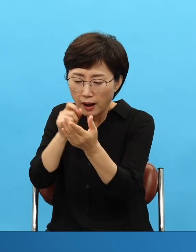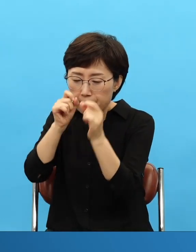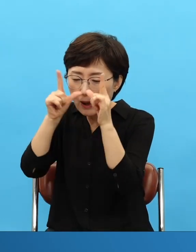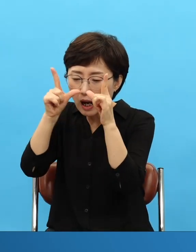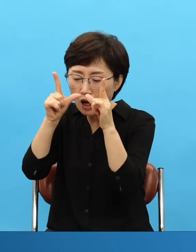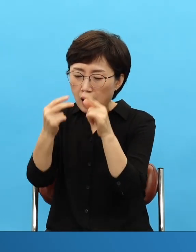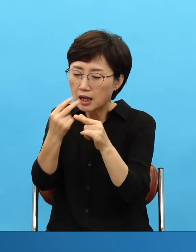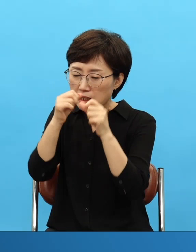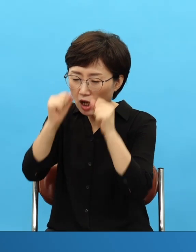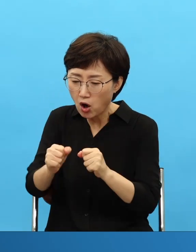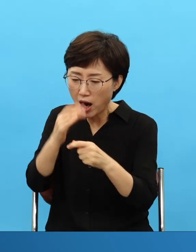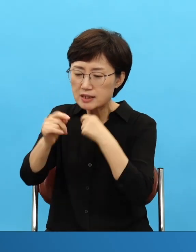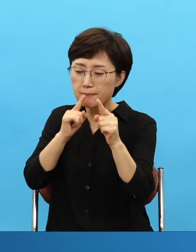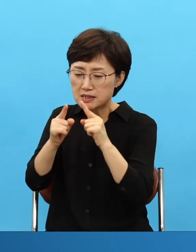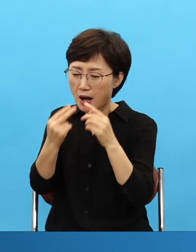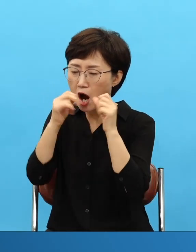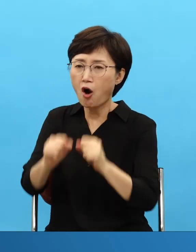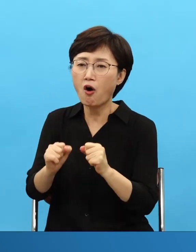living word of God.